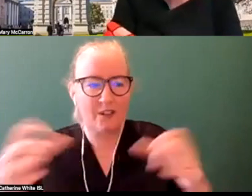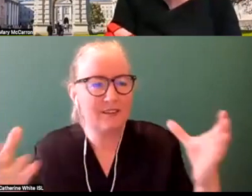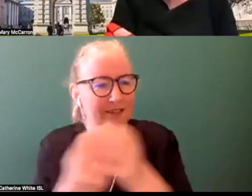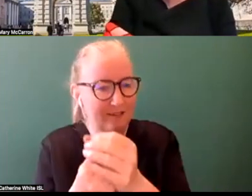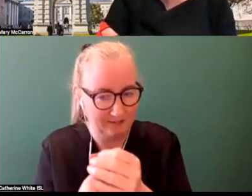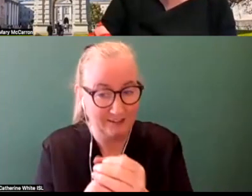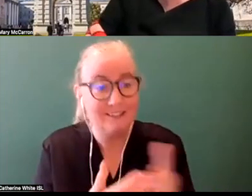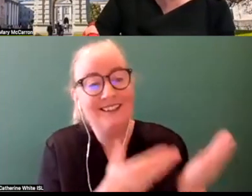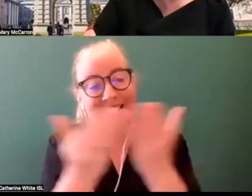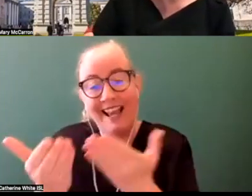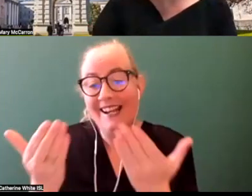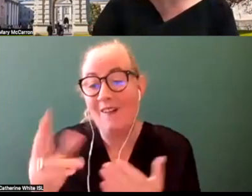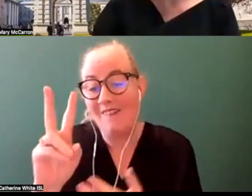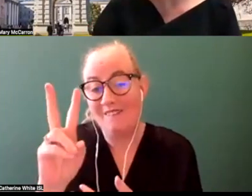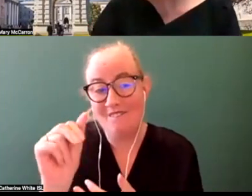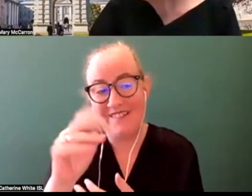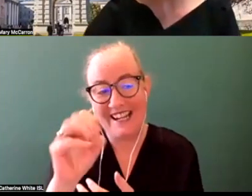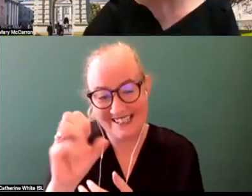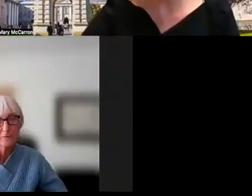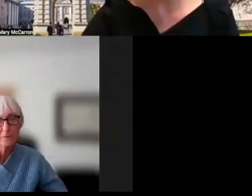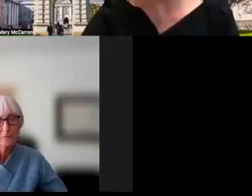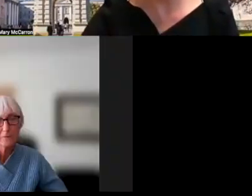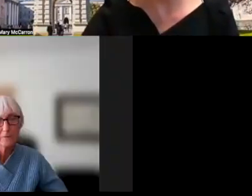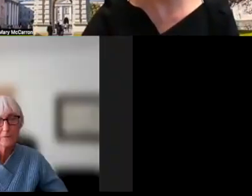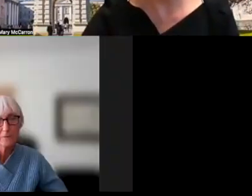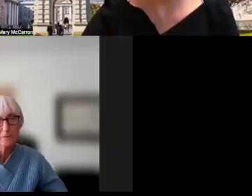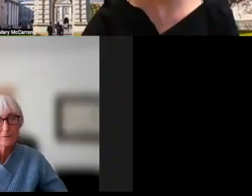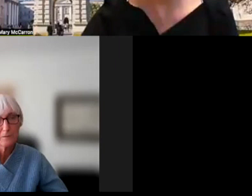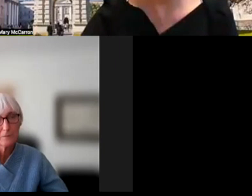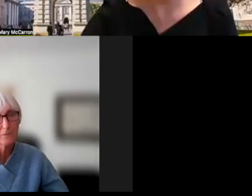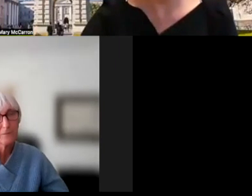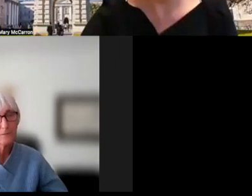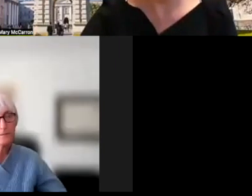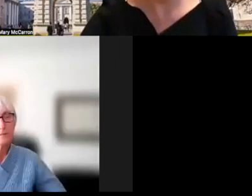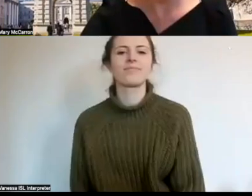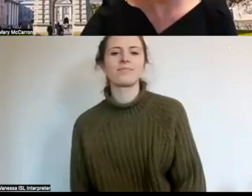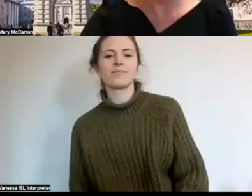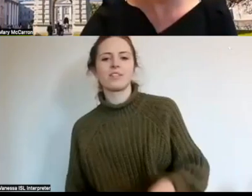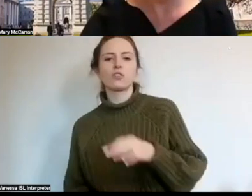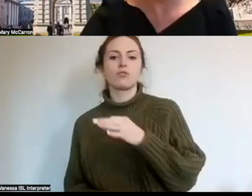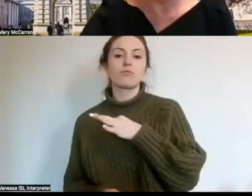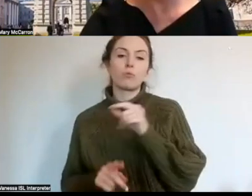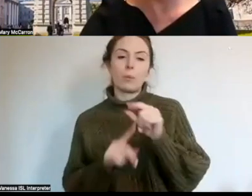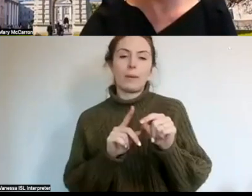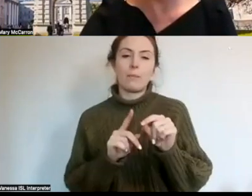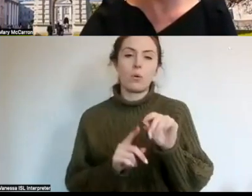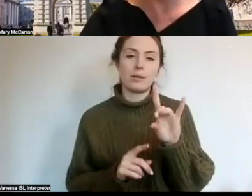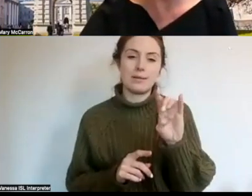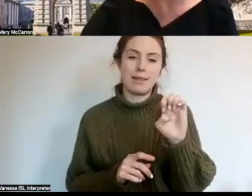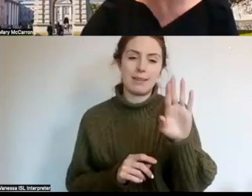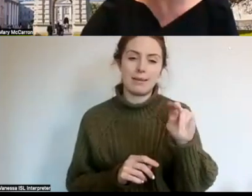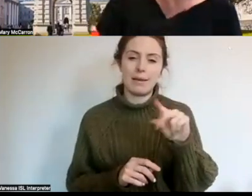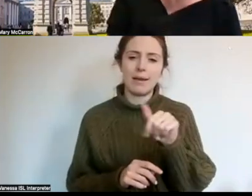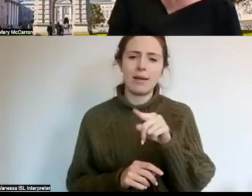Ideal Memory Clinic? Yeah, no, great points, Mary. And Helena, maybe because that's the costing